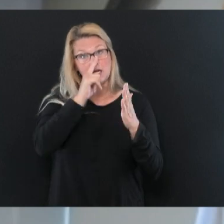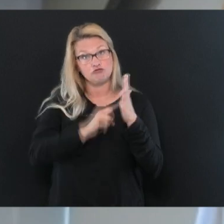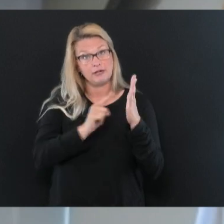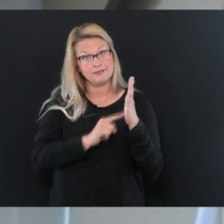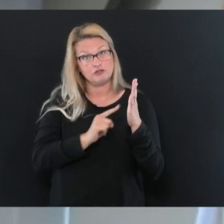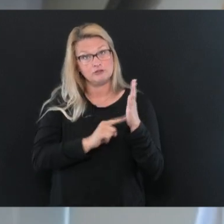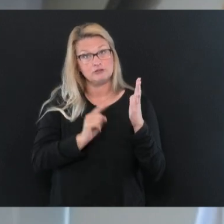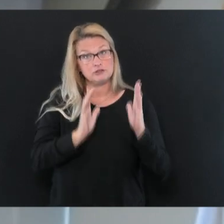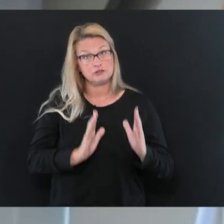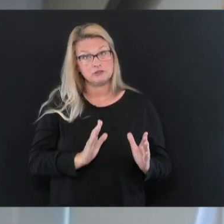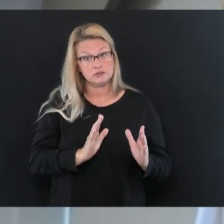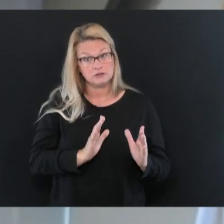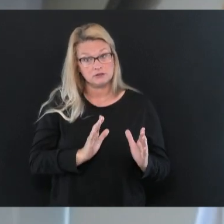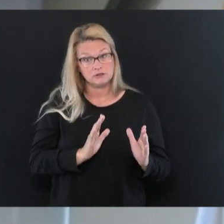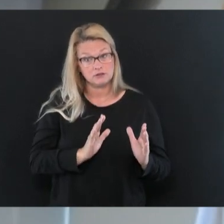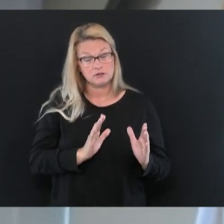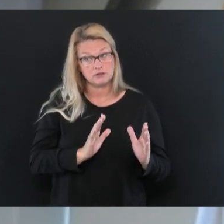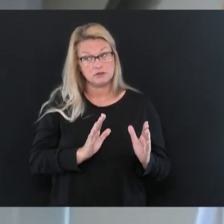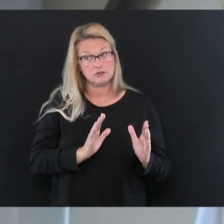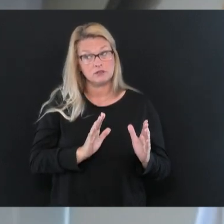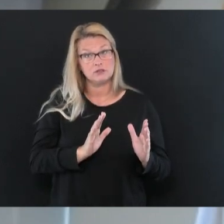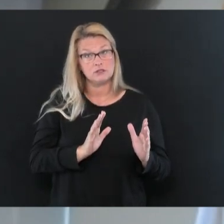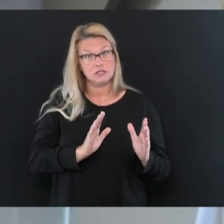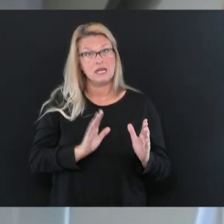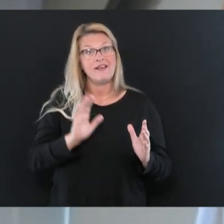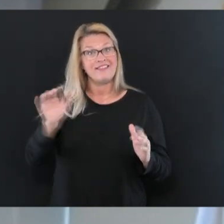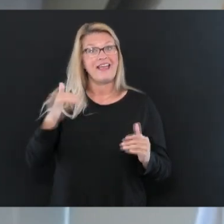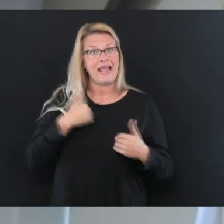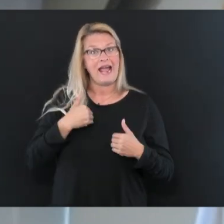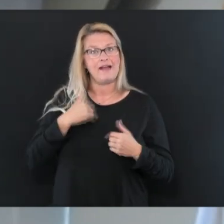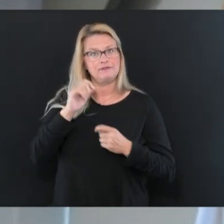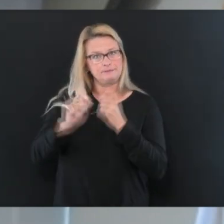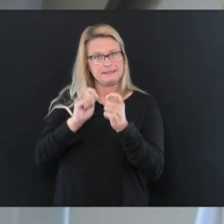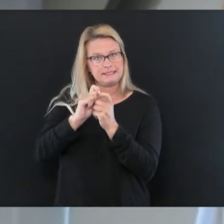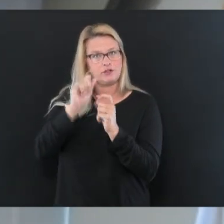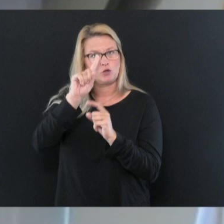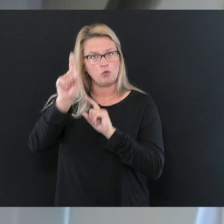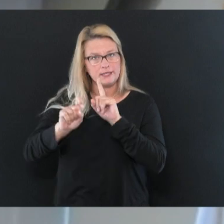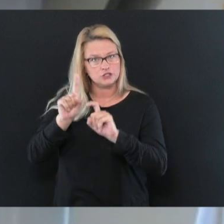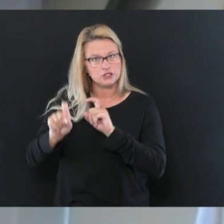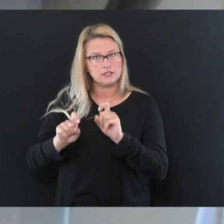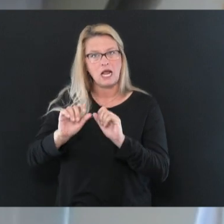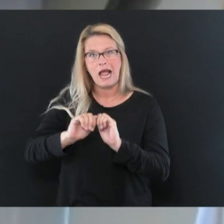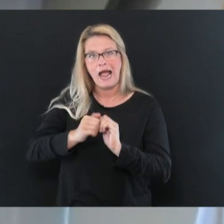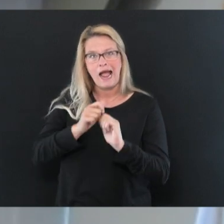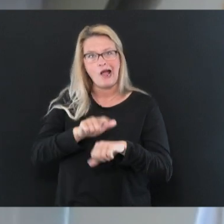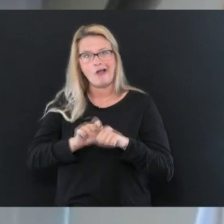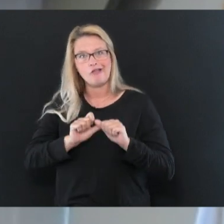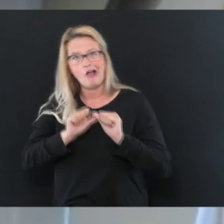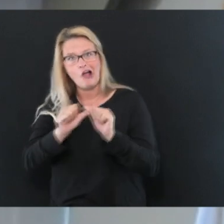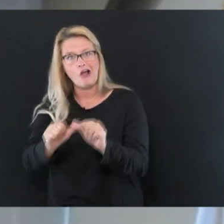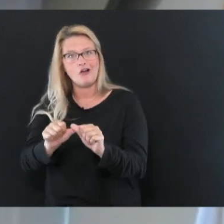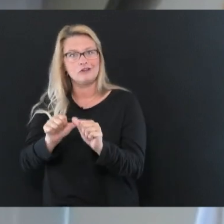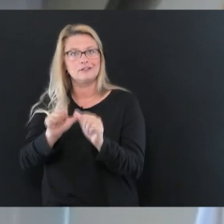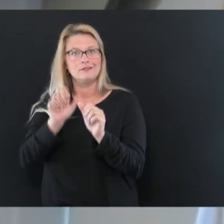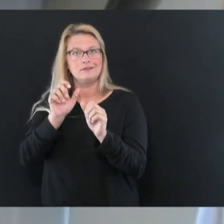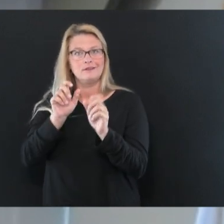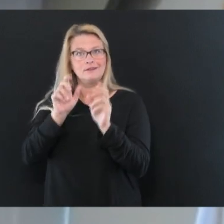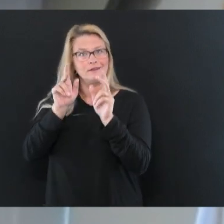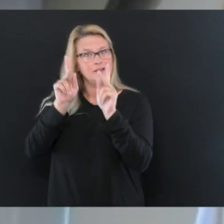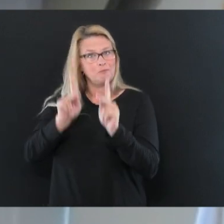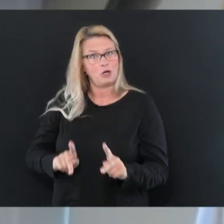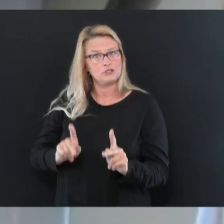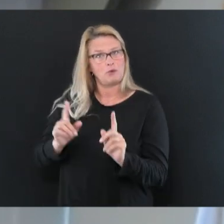are good. They're going to ask certain questions. They're going to ask how long the person was in contact, if it